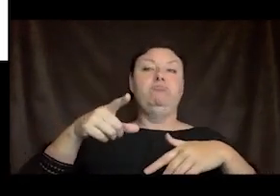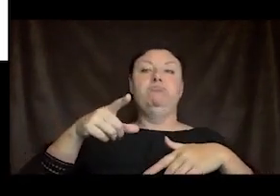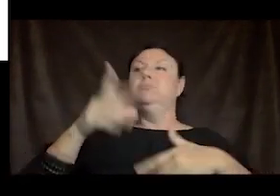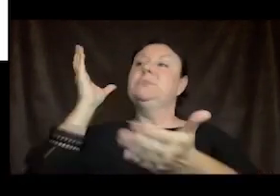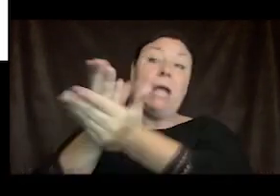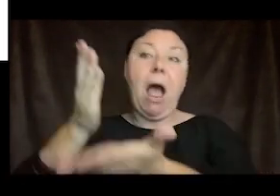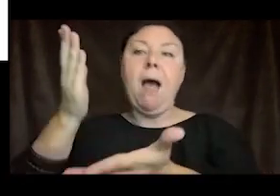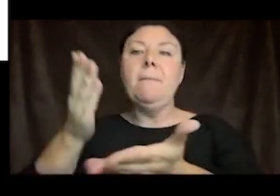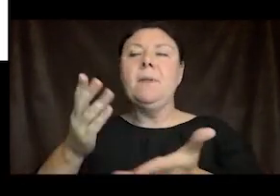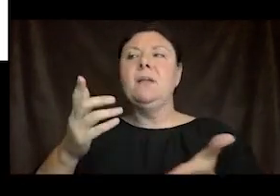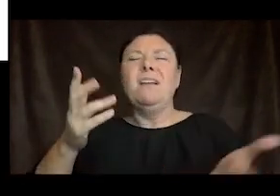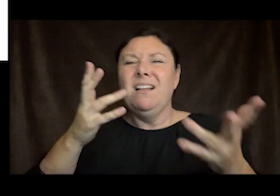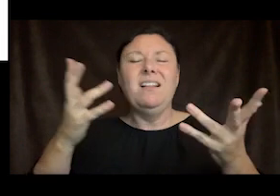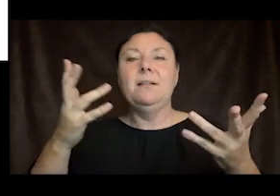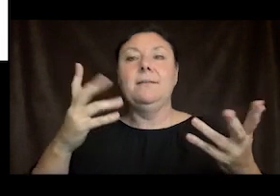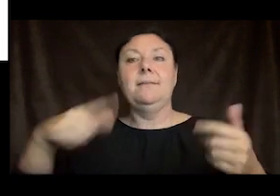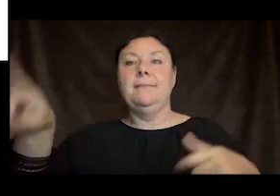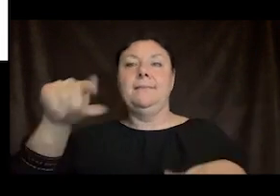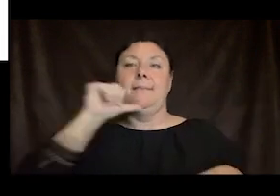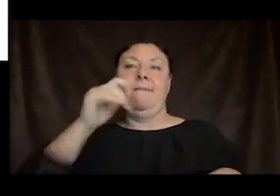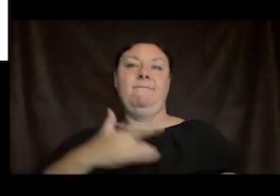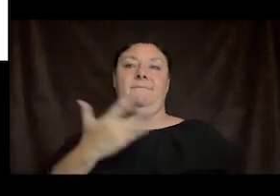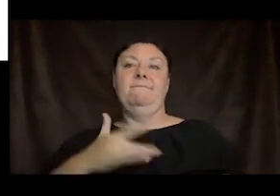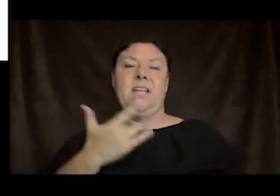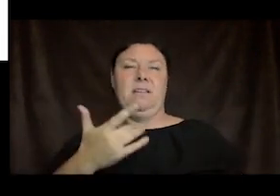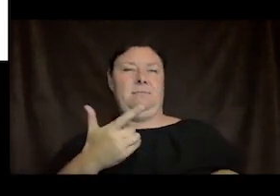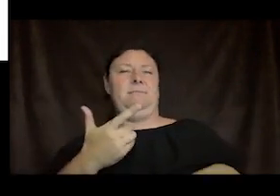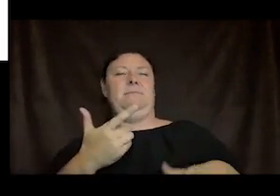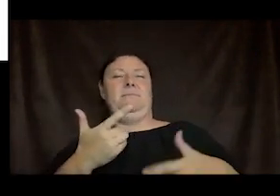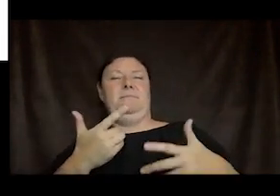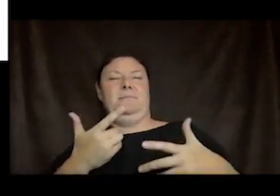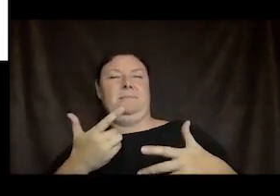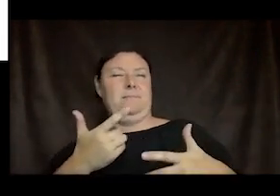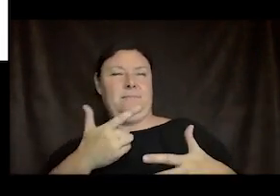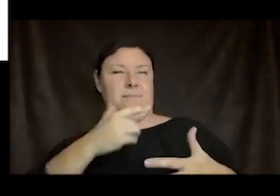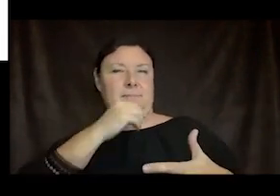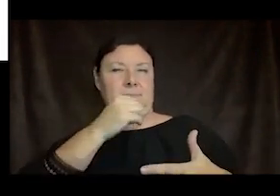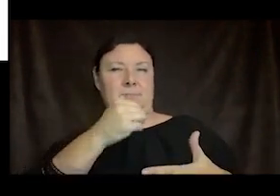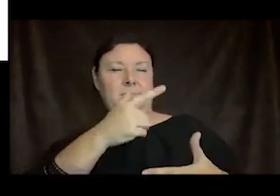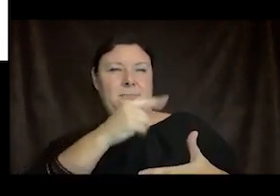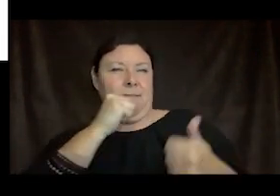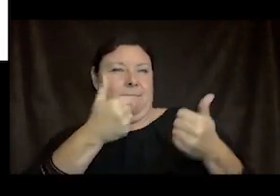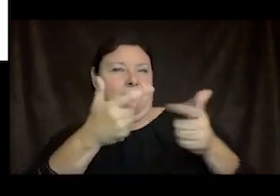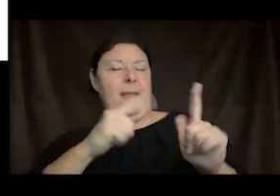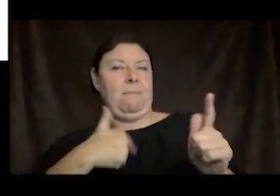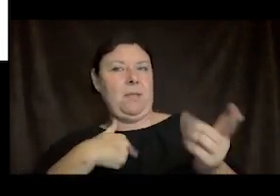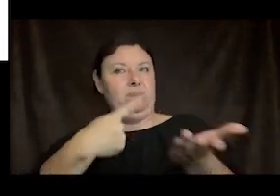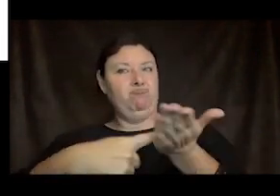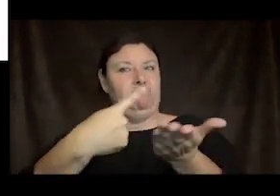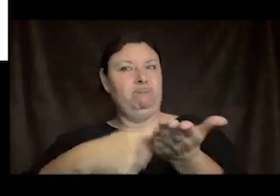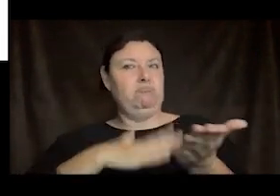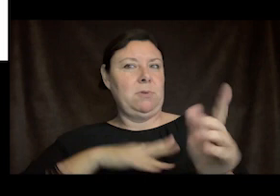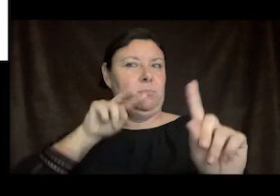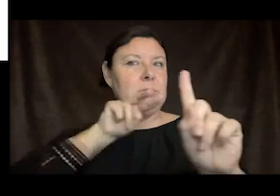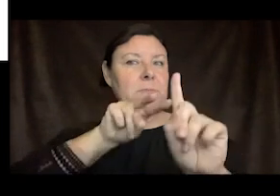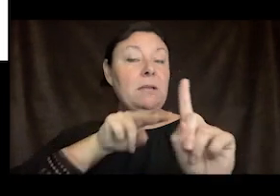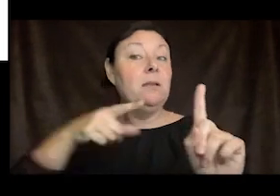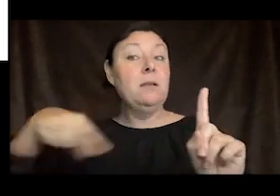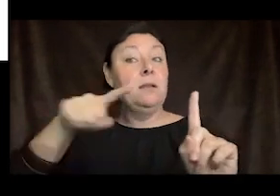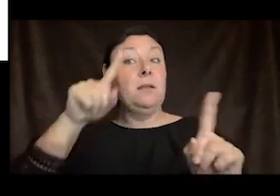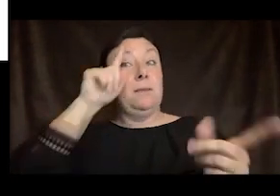of color, feel cared about. And second of all, those students who are white students are not going to believe